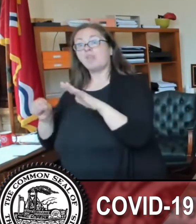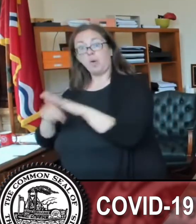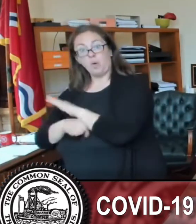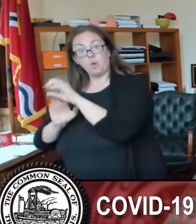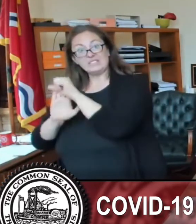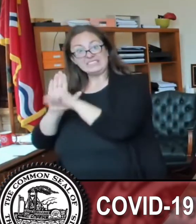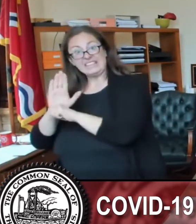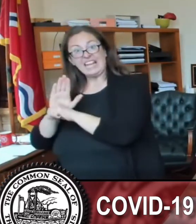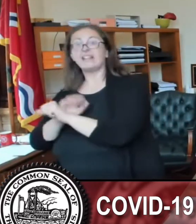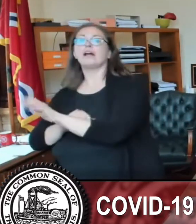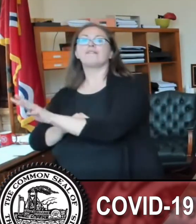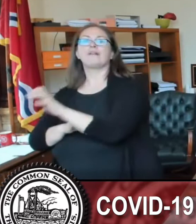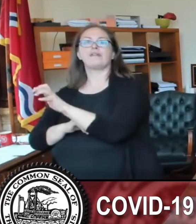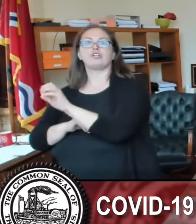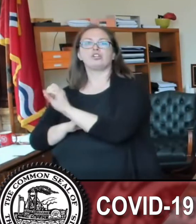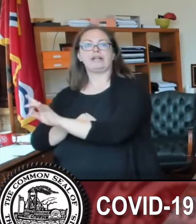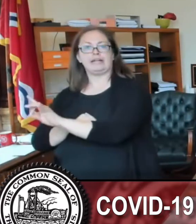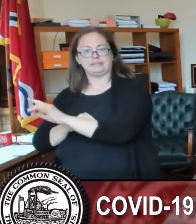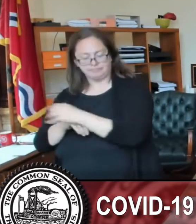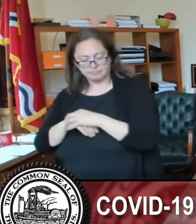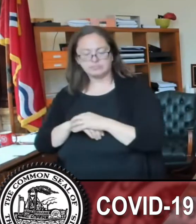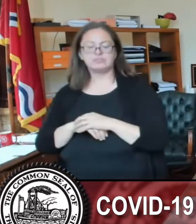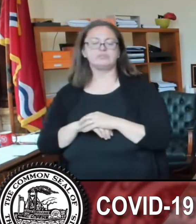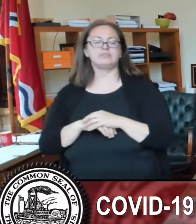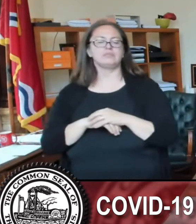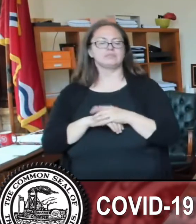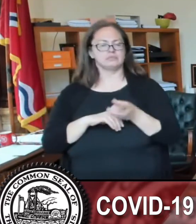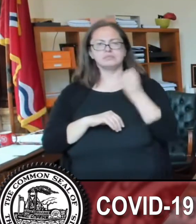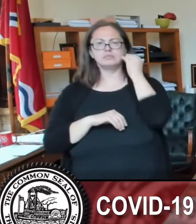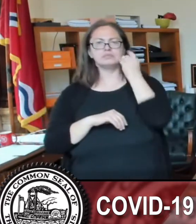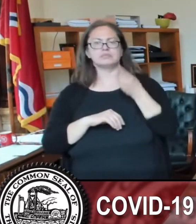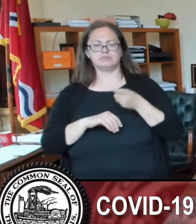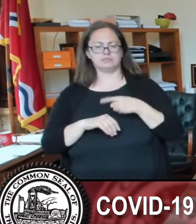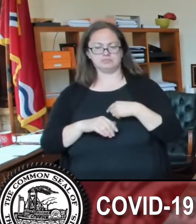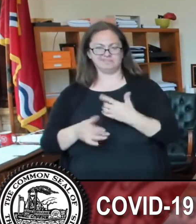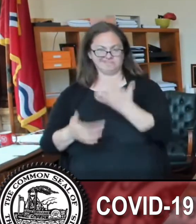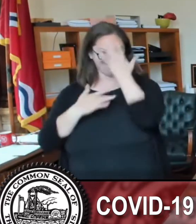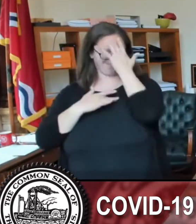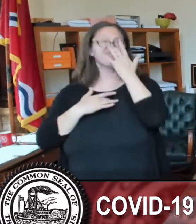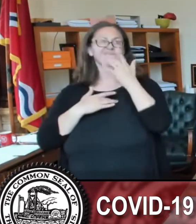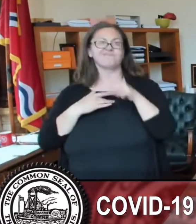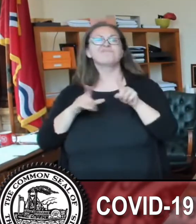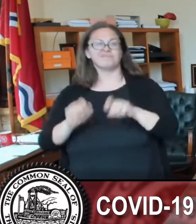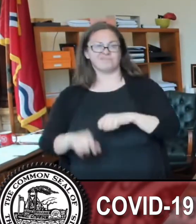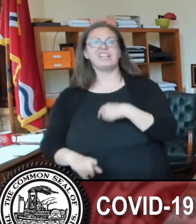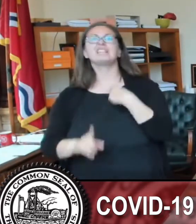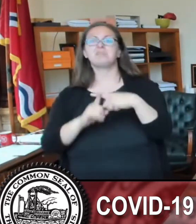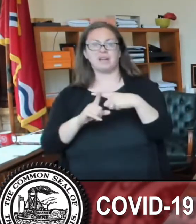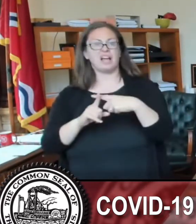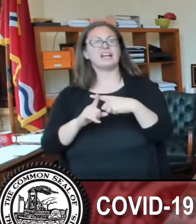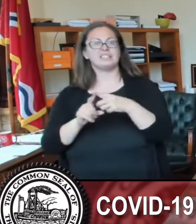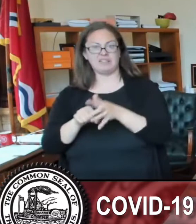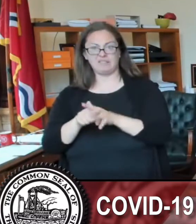state. So when someone has a positive test result, then our public health department